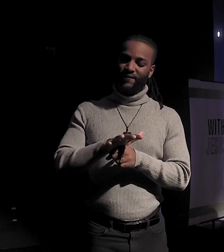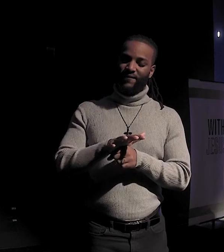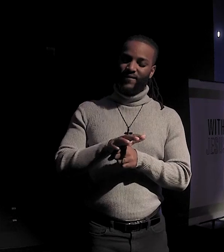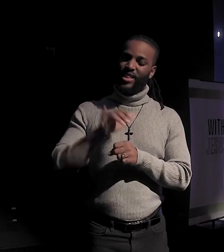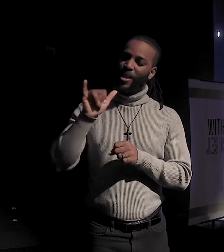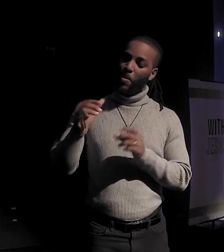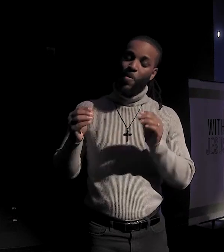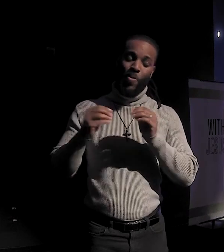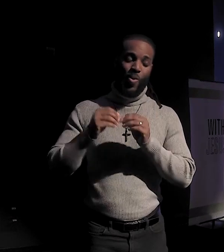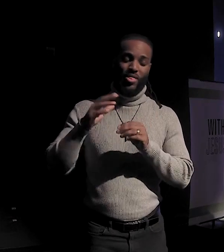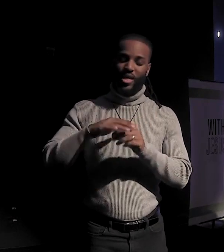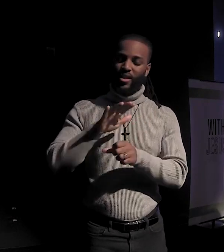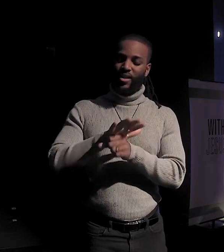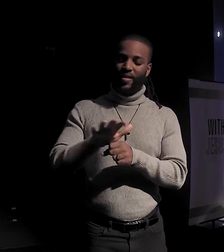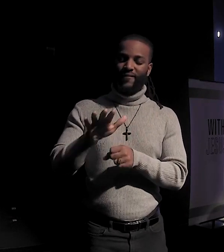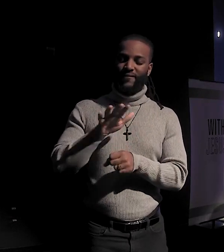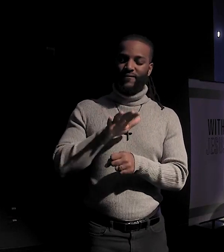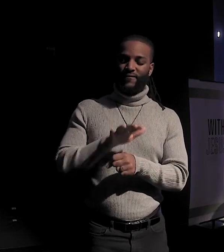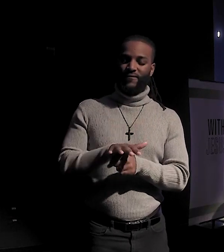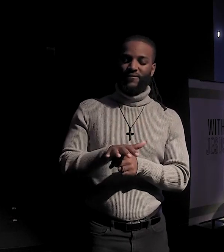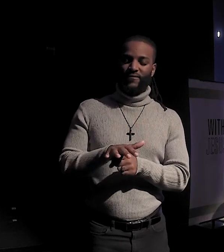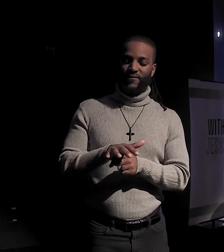That will be more than enough.